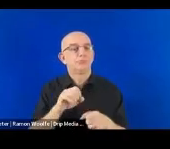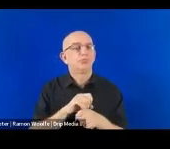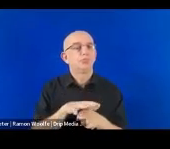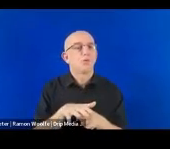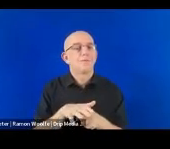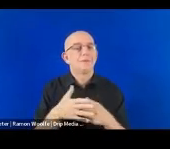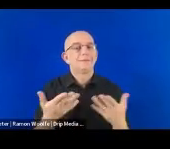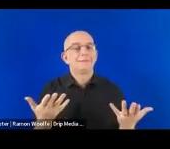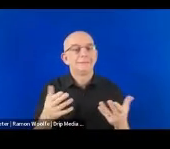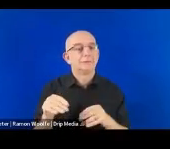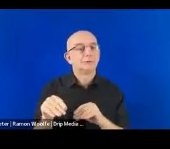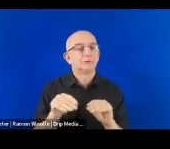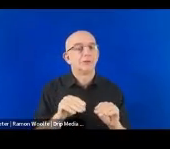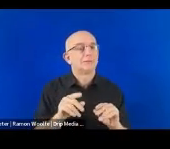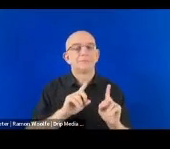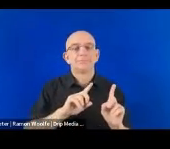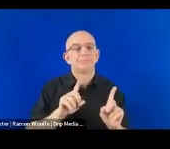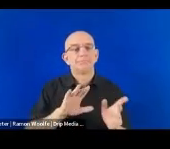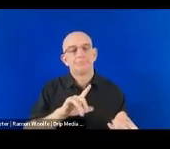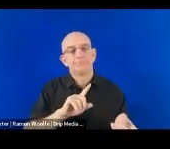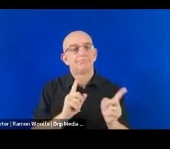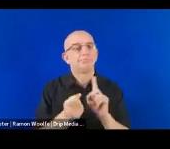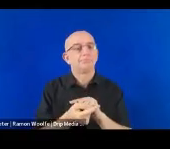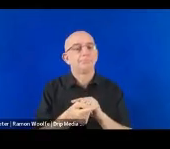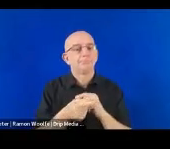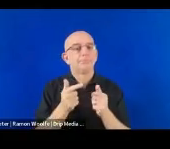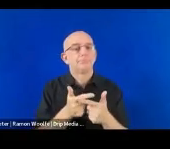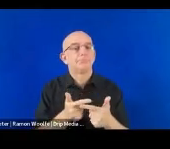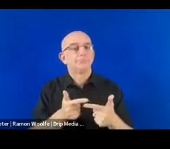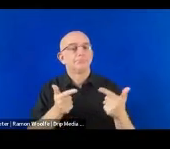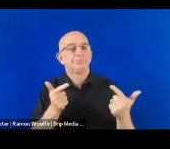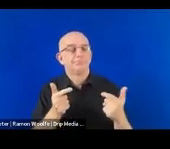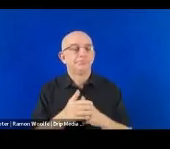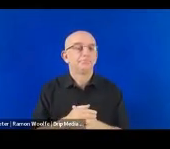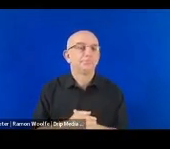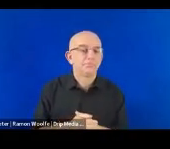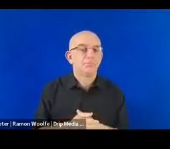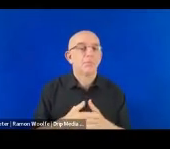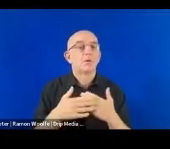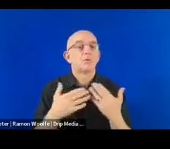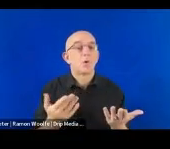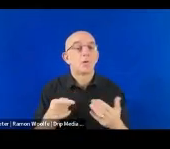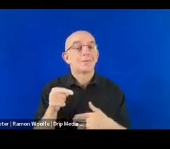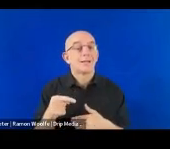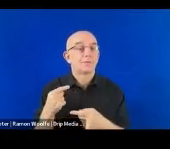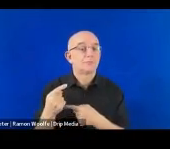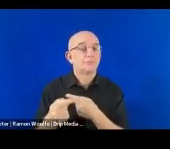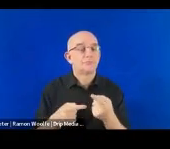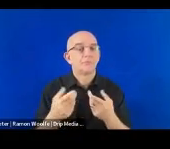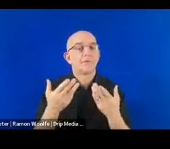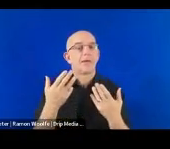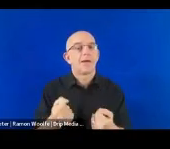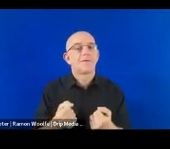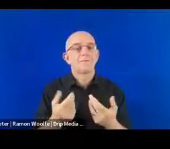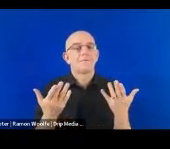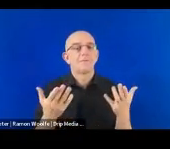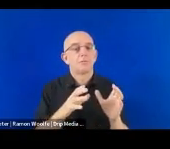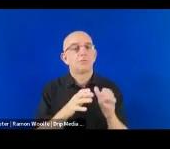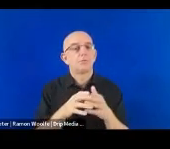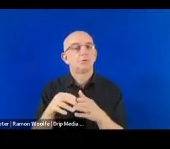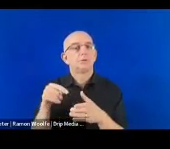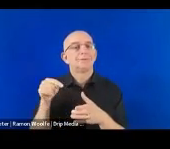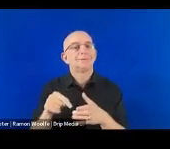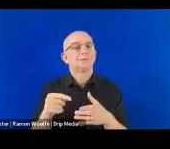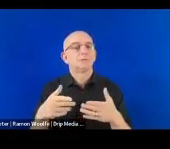to 3 days. And these basically build on the introductory package. So we now